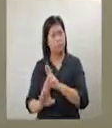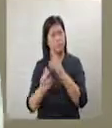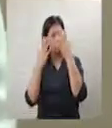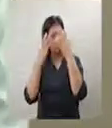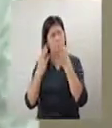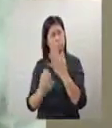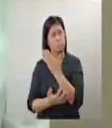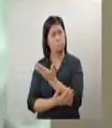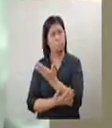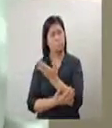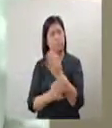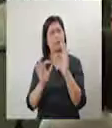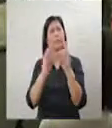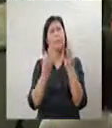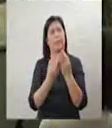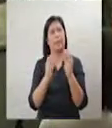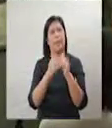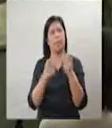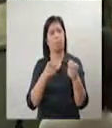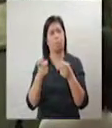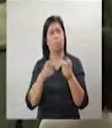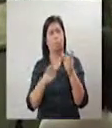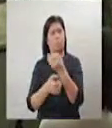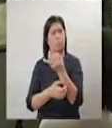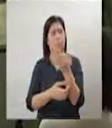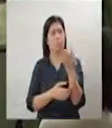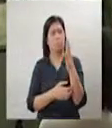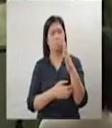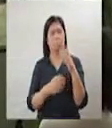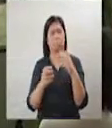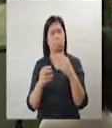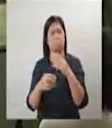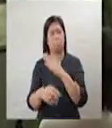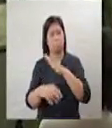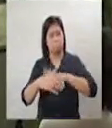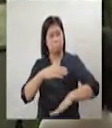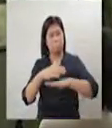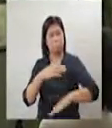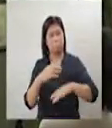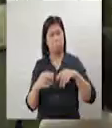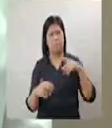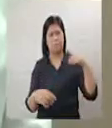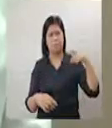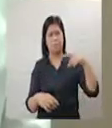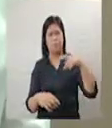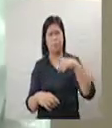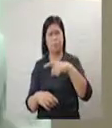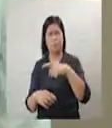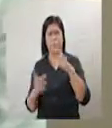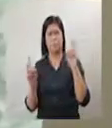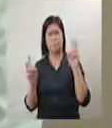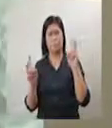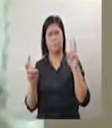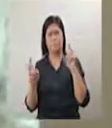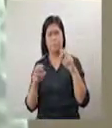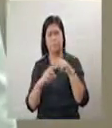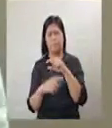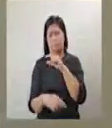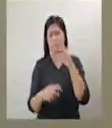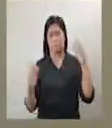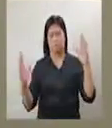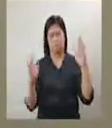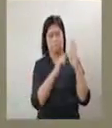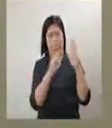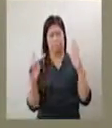their household. Sperm to worm, in between is quality of life. Quality of life, so if we look at the